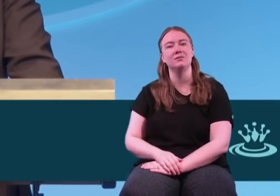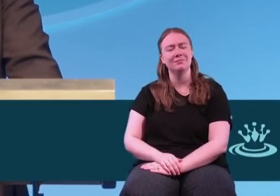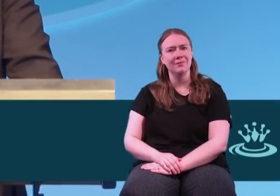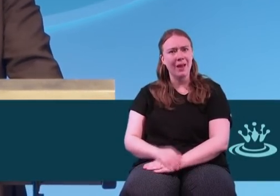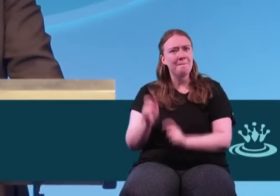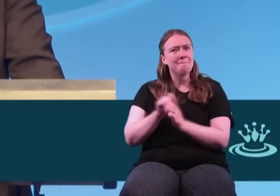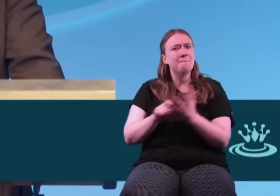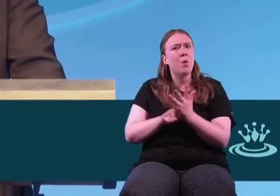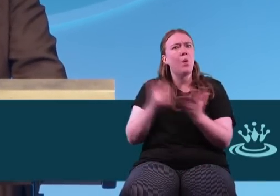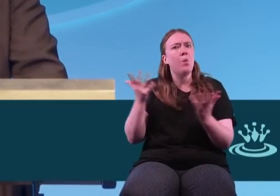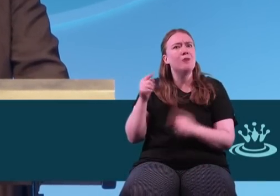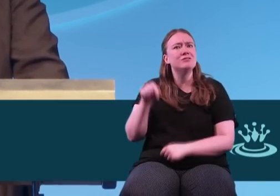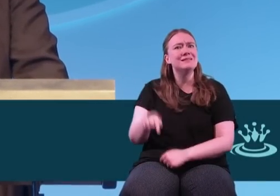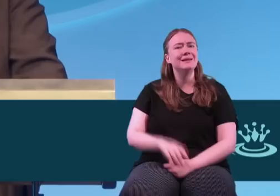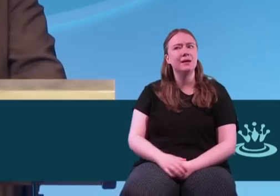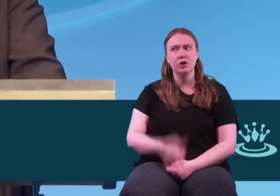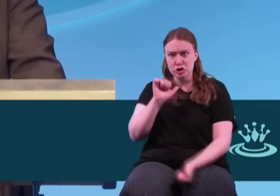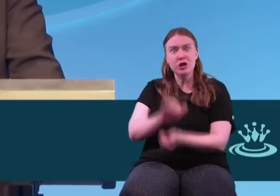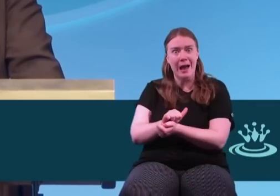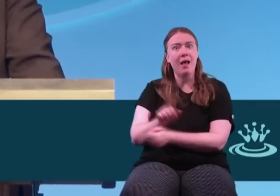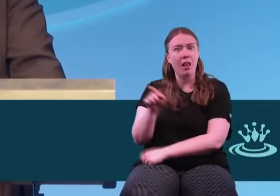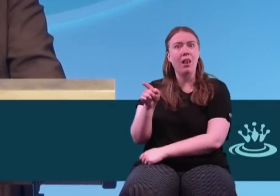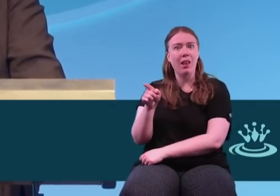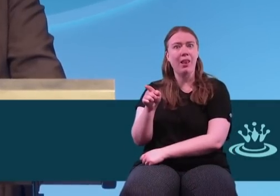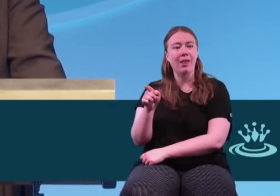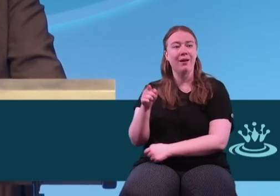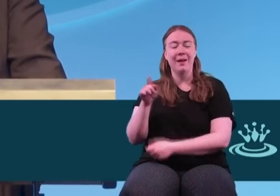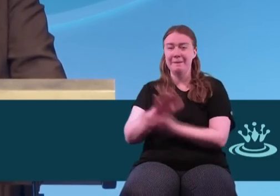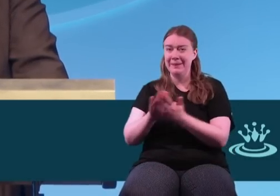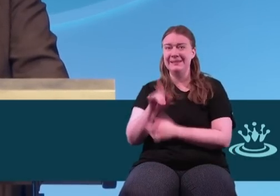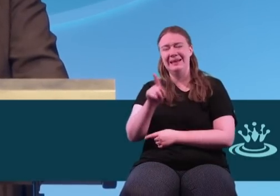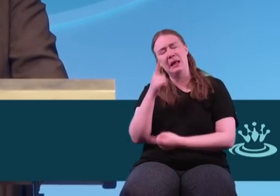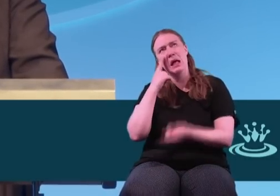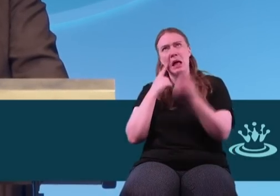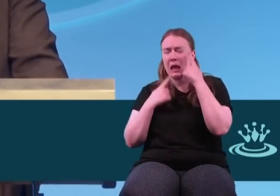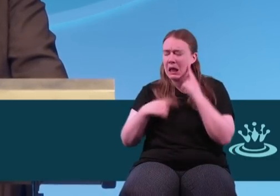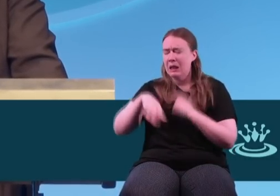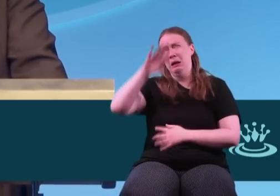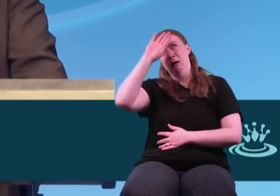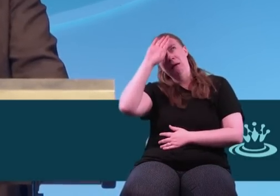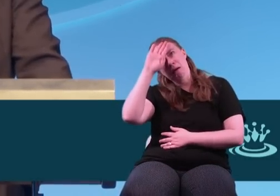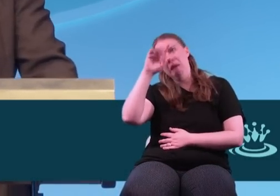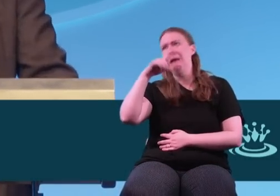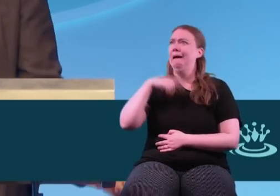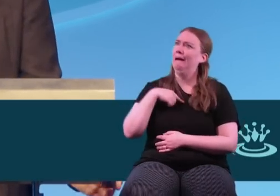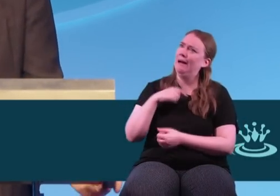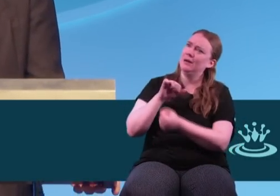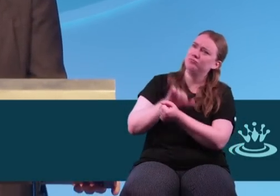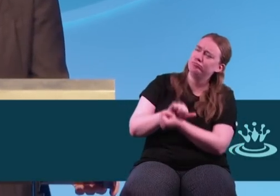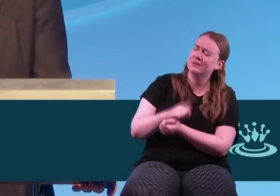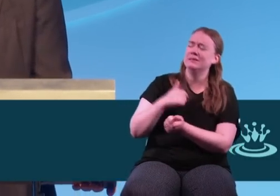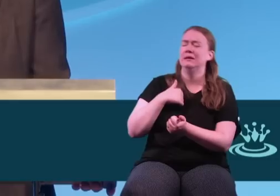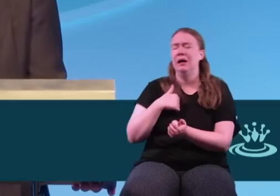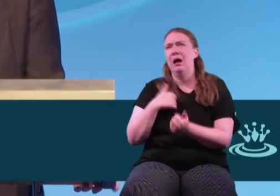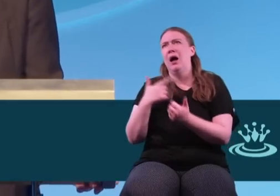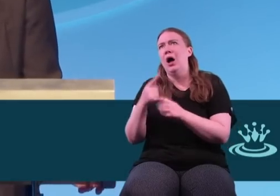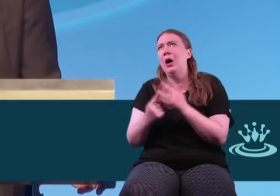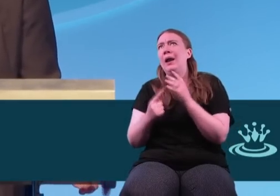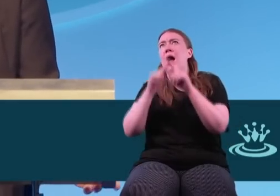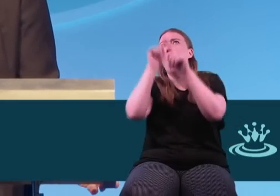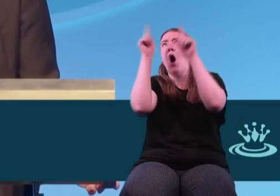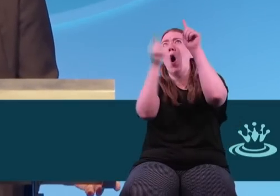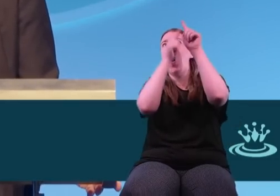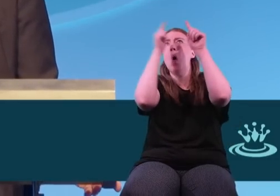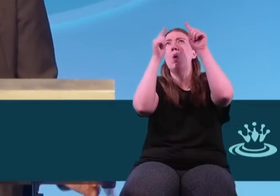jail. And so he is not bemoaning his circumstances, the fact that he's in some dismal dungeon with only a hole in the ceiling for